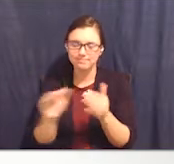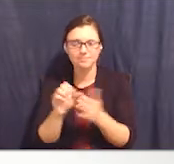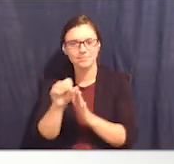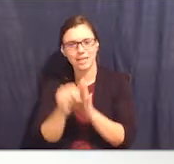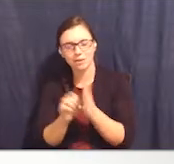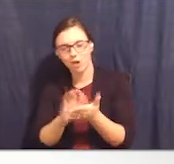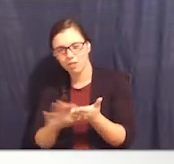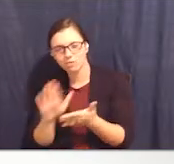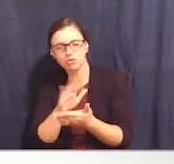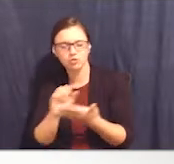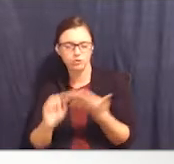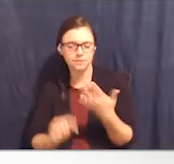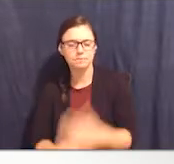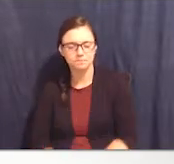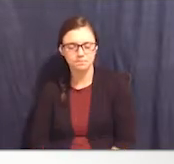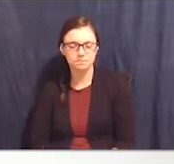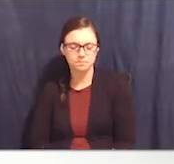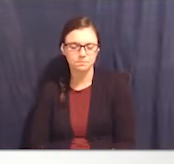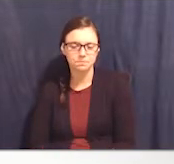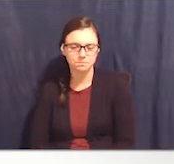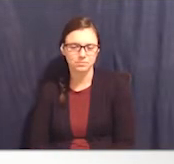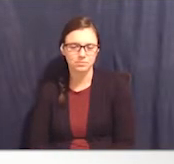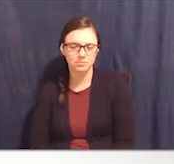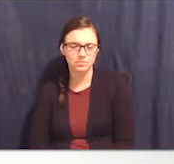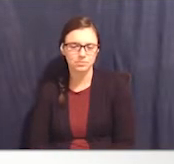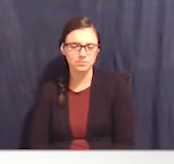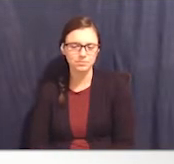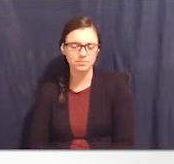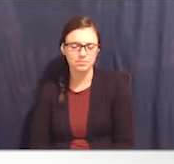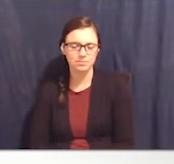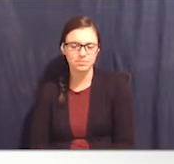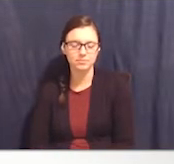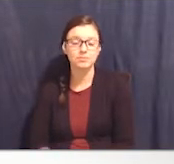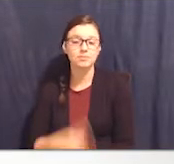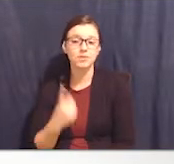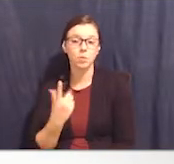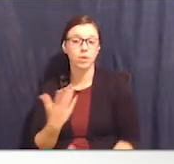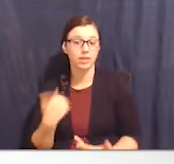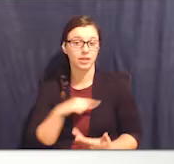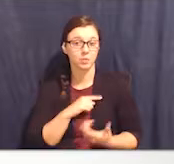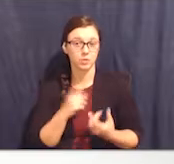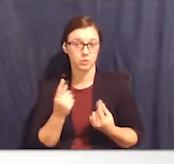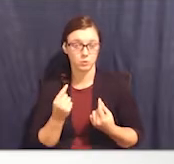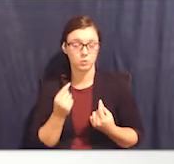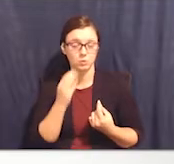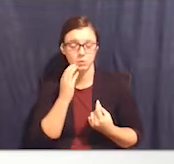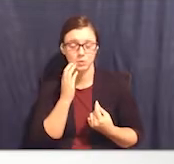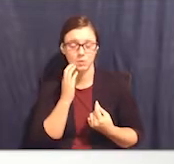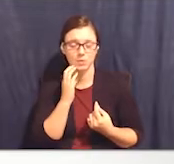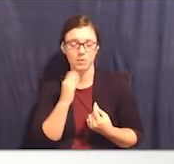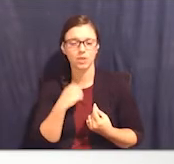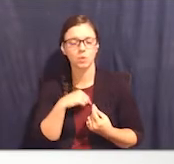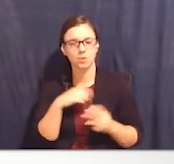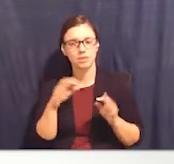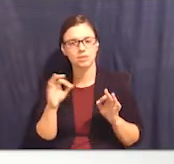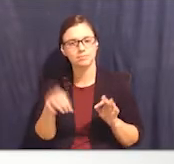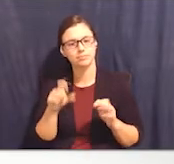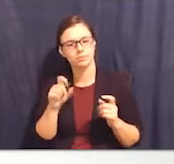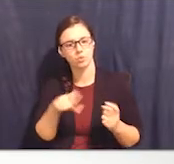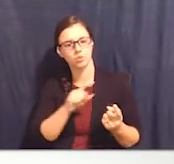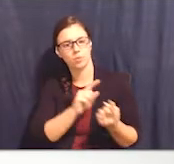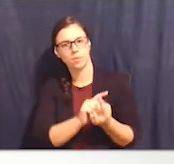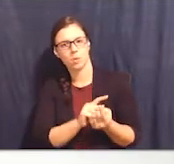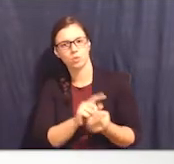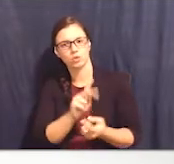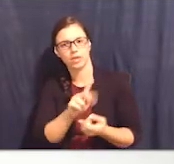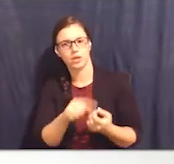them. So we've started these college and career transition clubs. And the purpose of these clubs is to